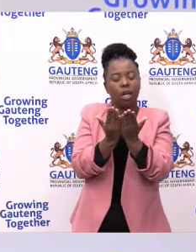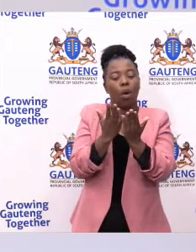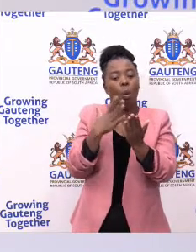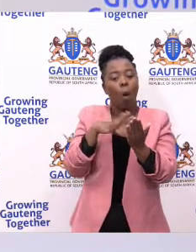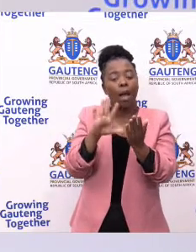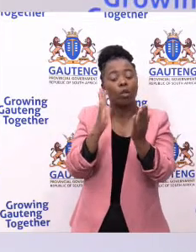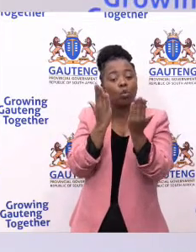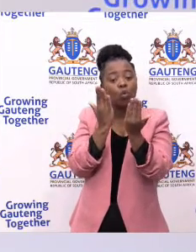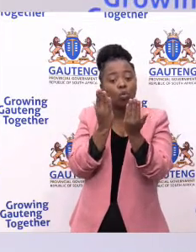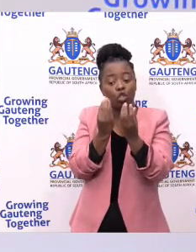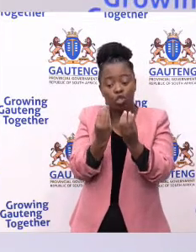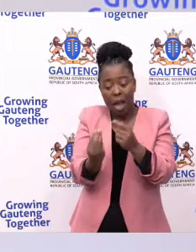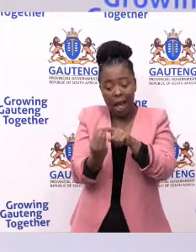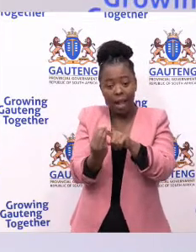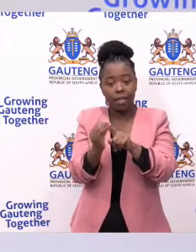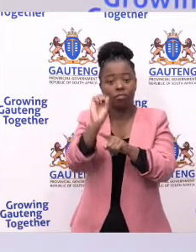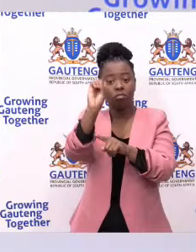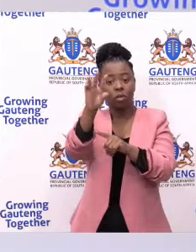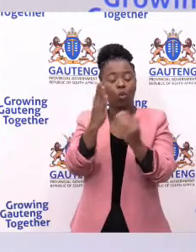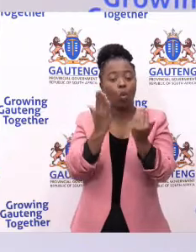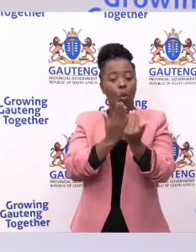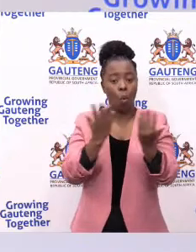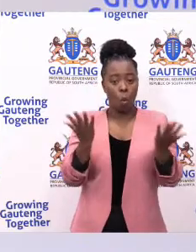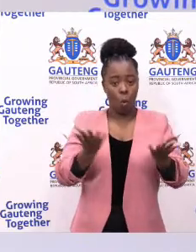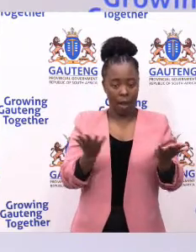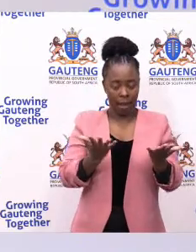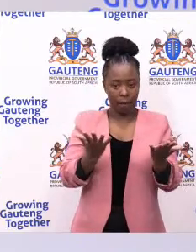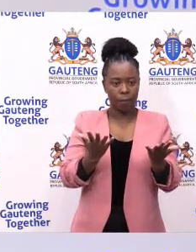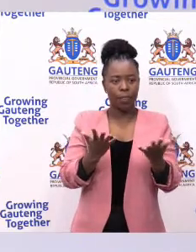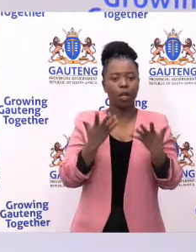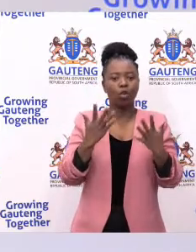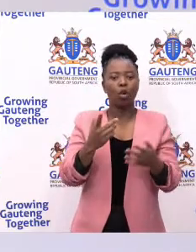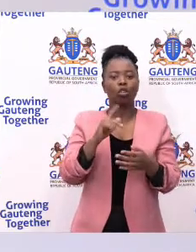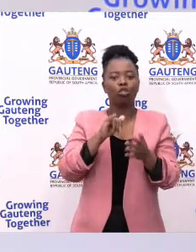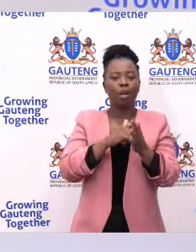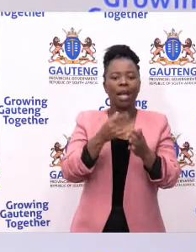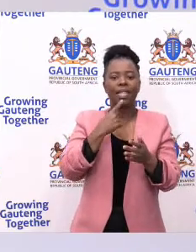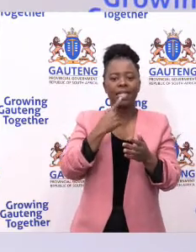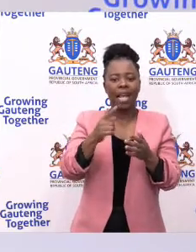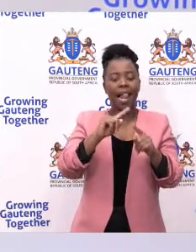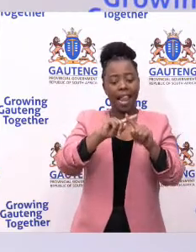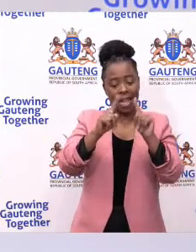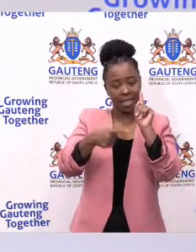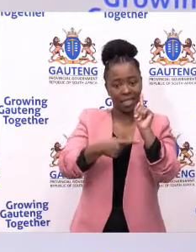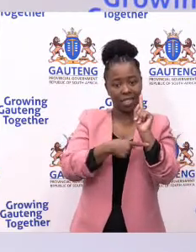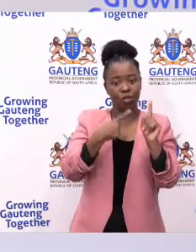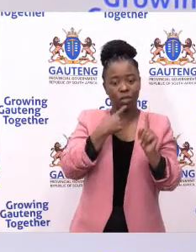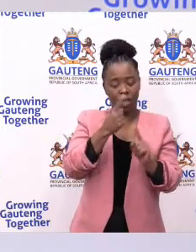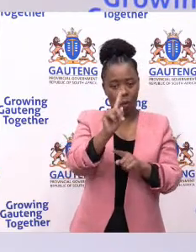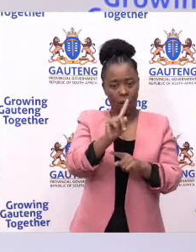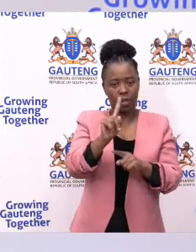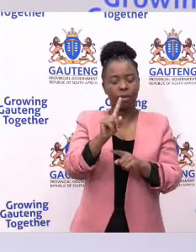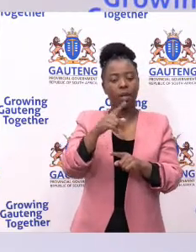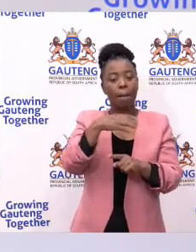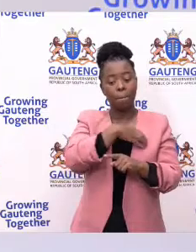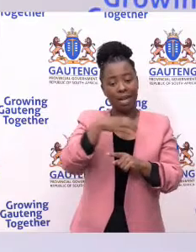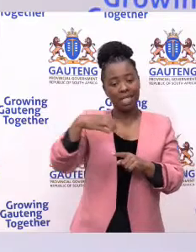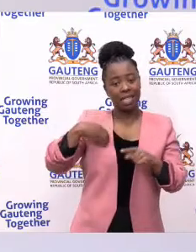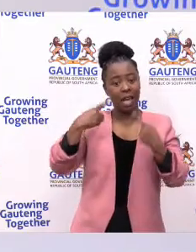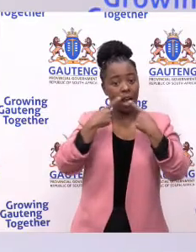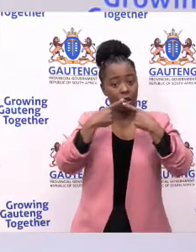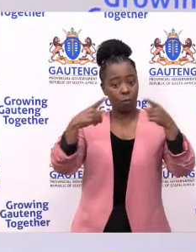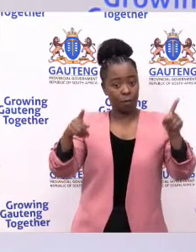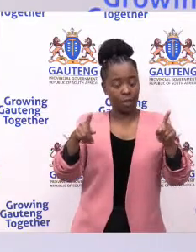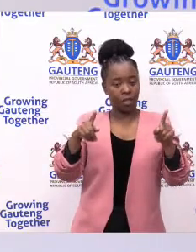to. Chairperson, let me say lastly, following the President's announcement, I think it's important